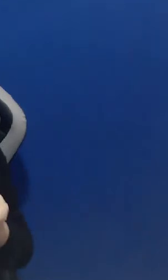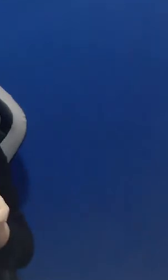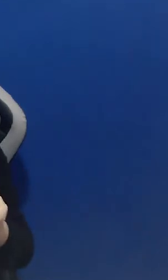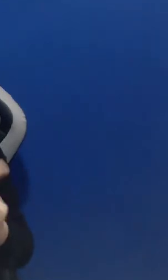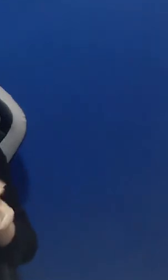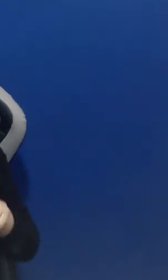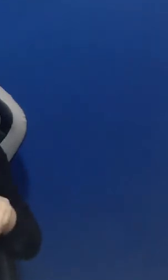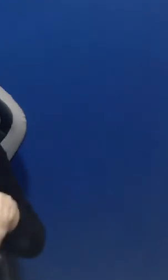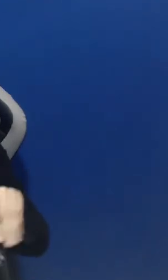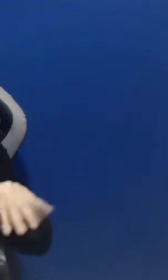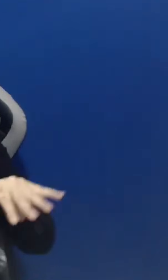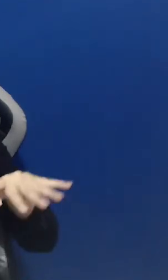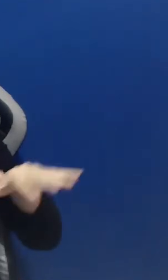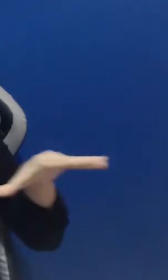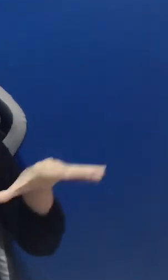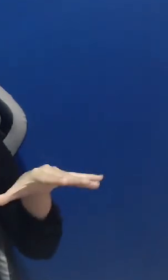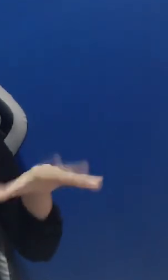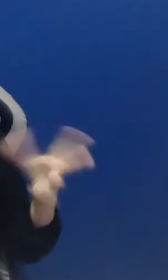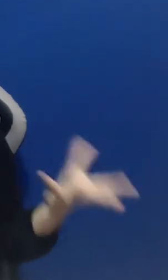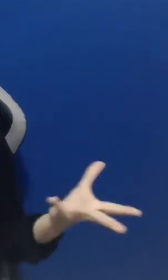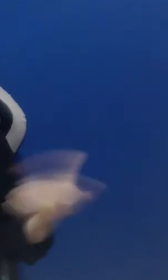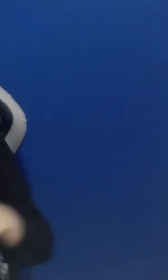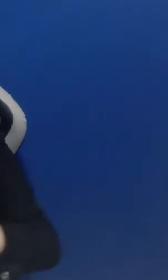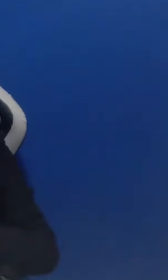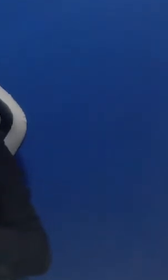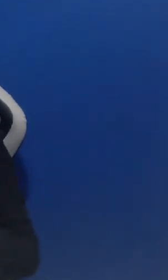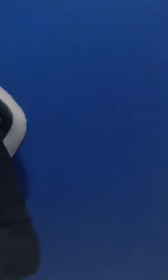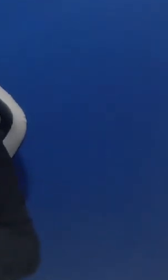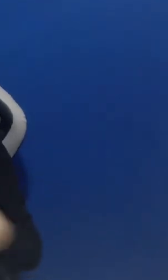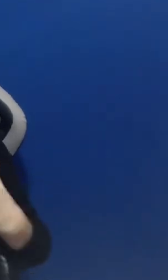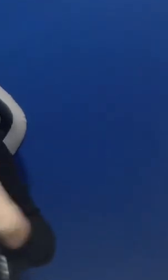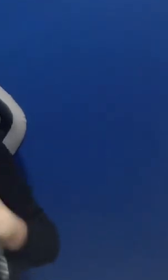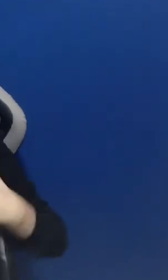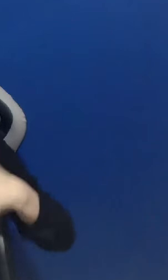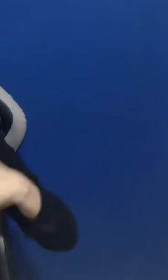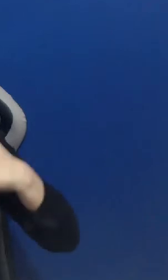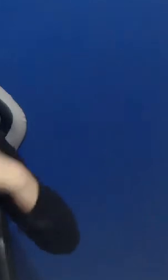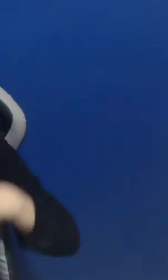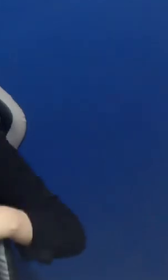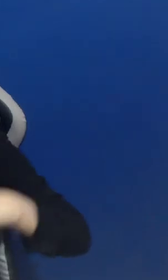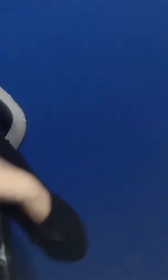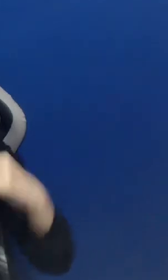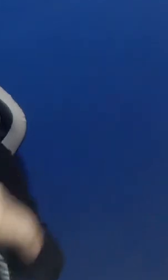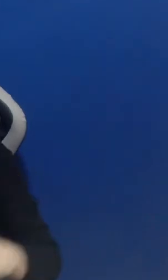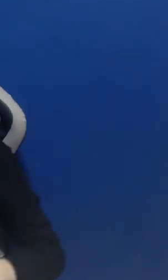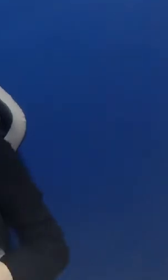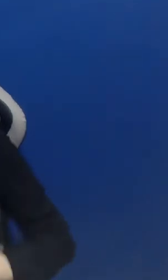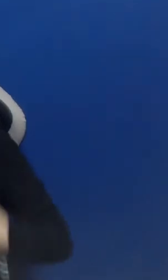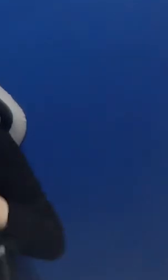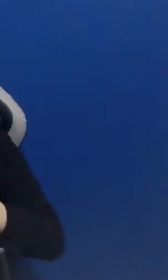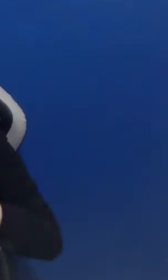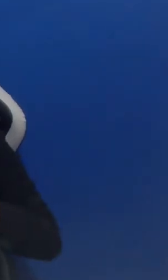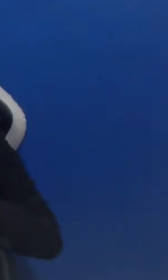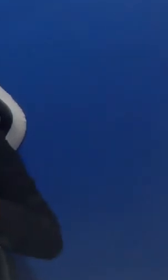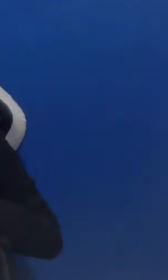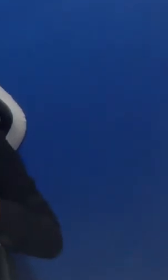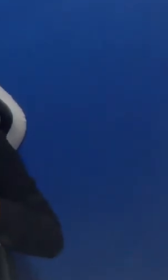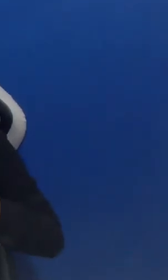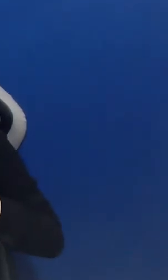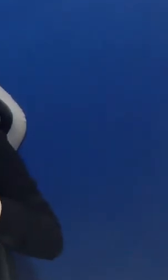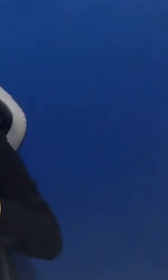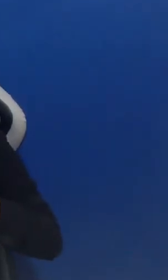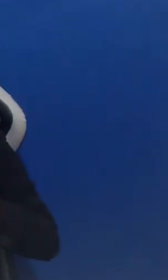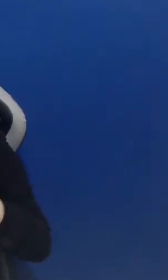nervous system. It is a multi-systemic disease. So we will be seeing some of this, but again, it's a